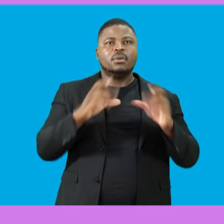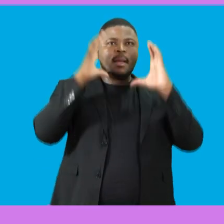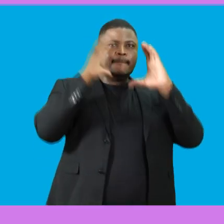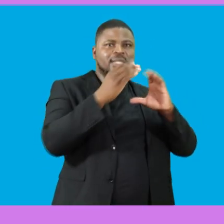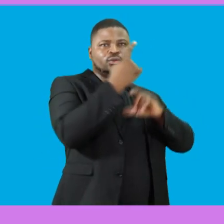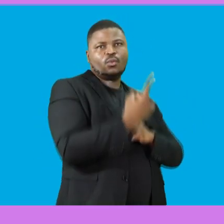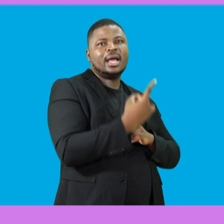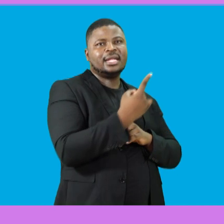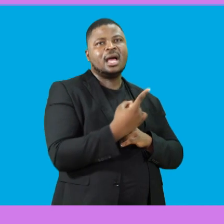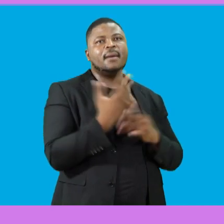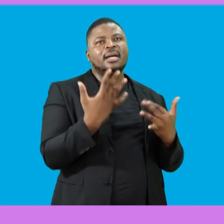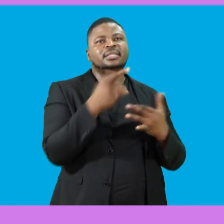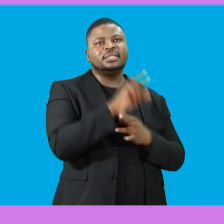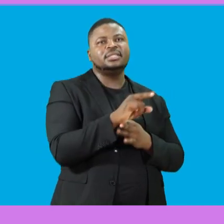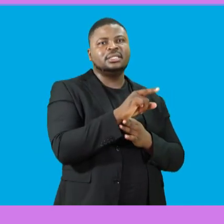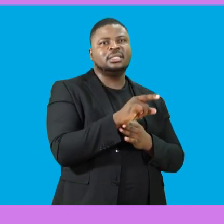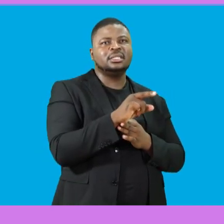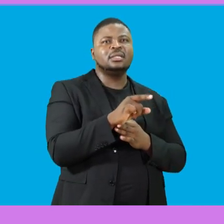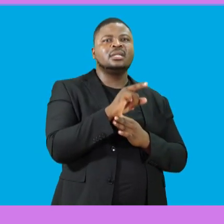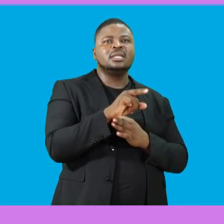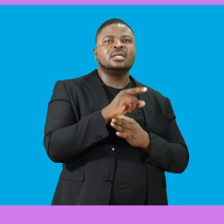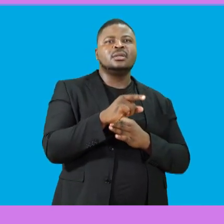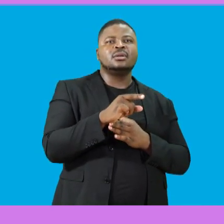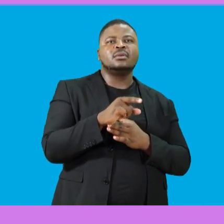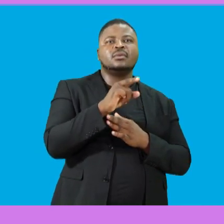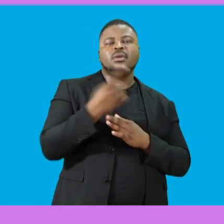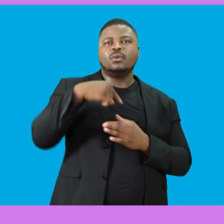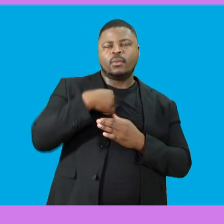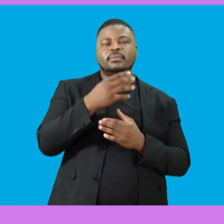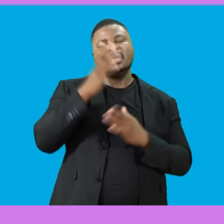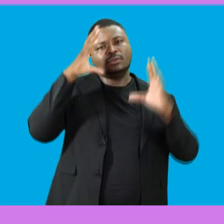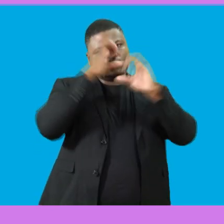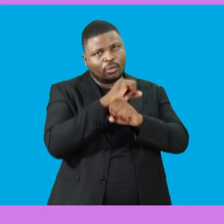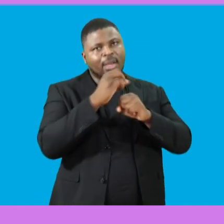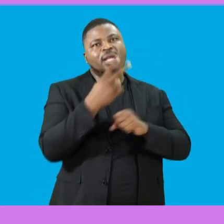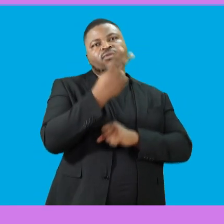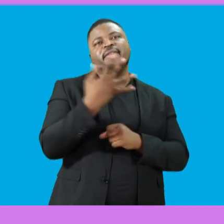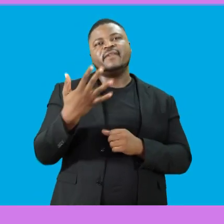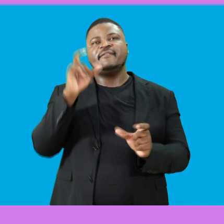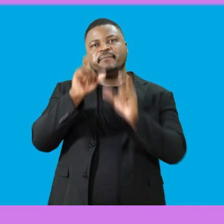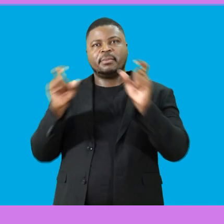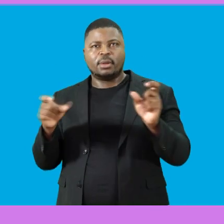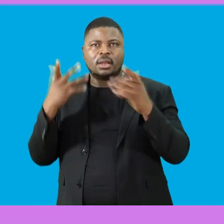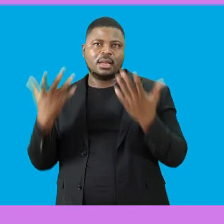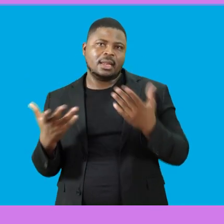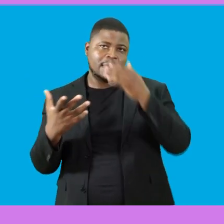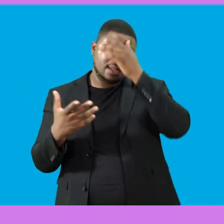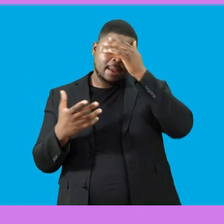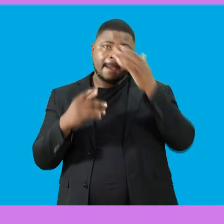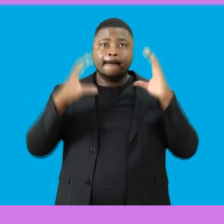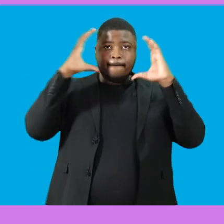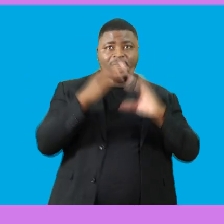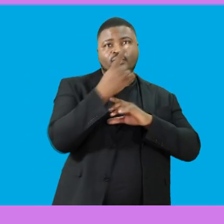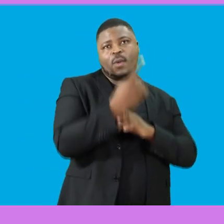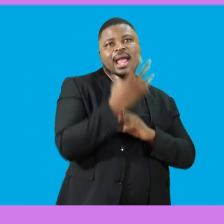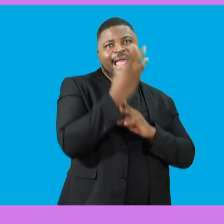So how many people are in bus 1? It's almost in the middle, so we'll assume that it's actually 25. So we have